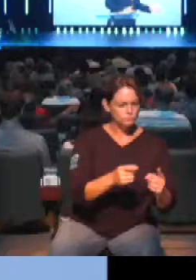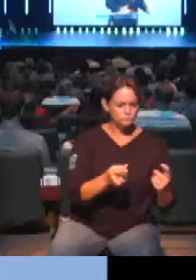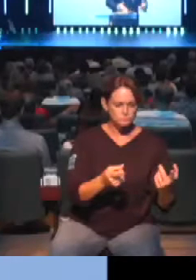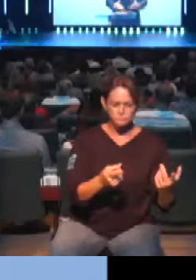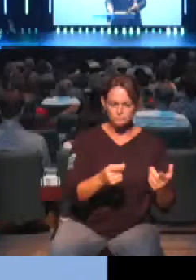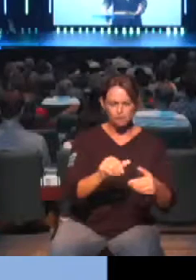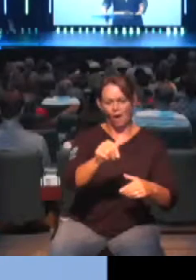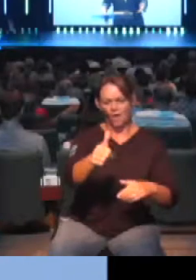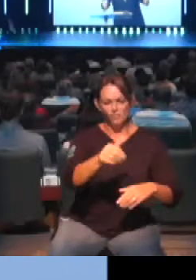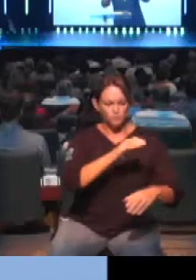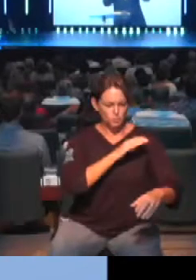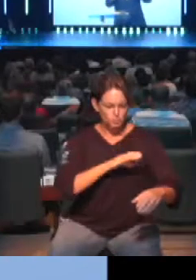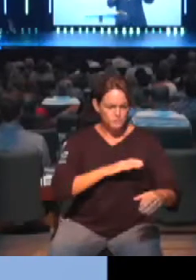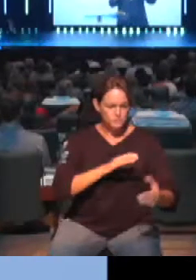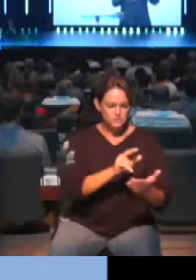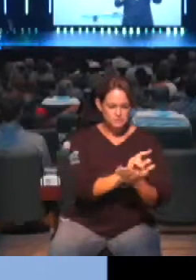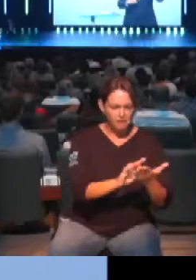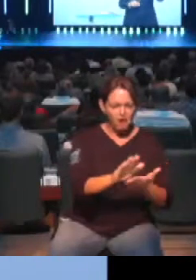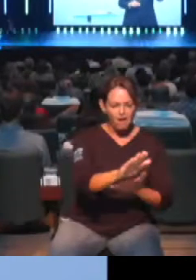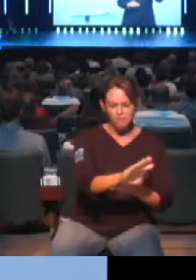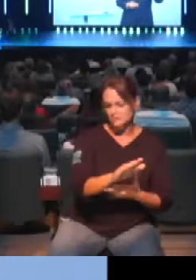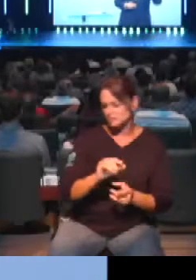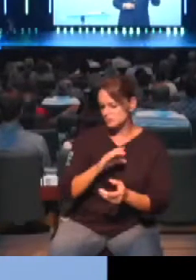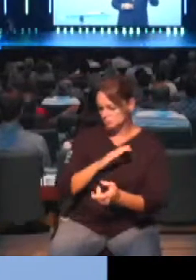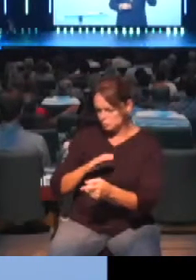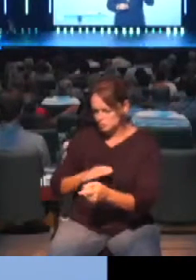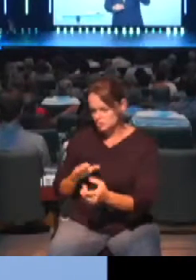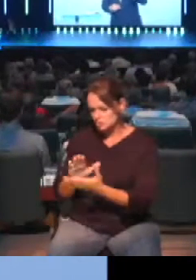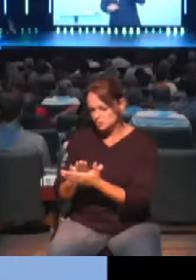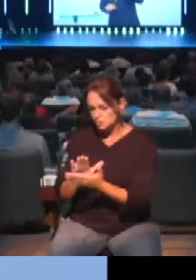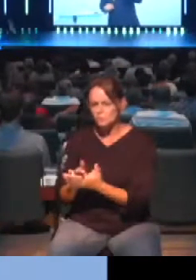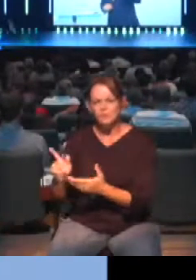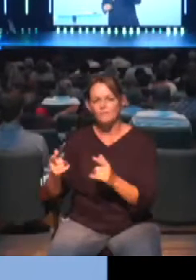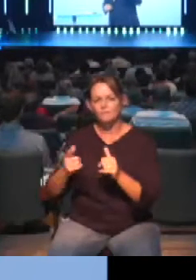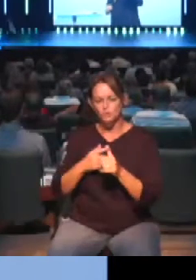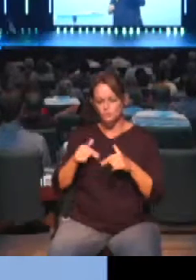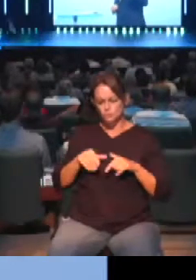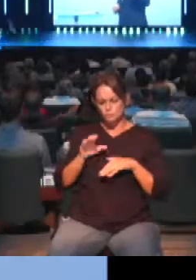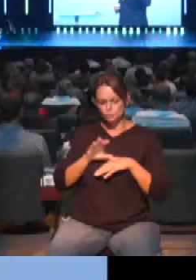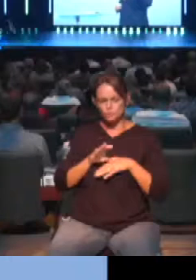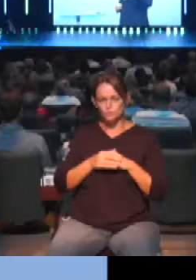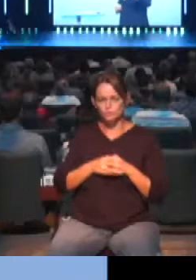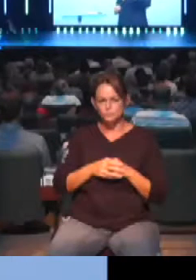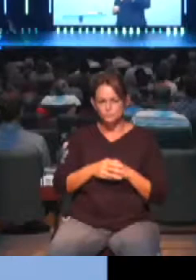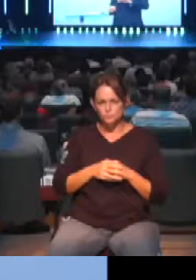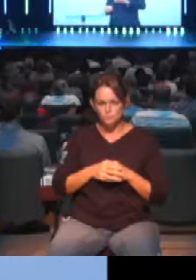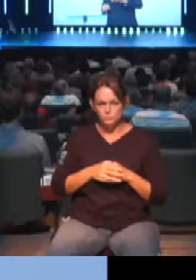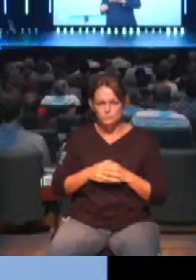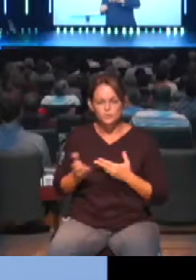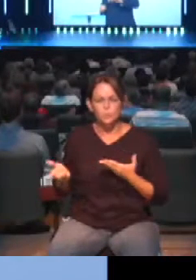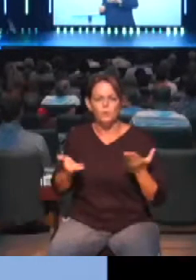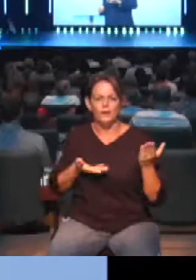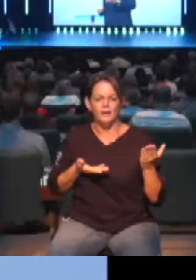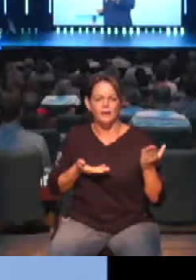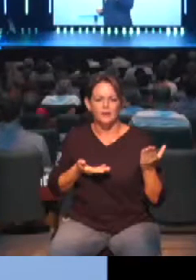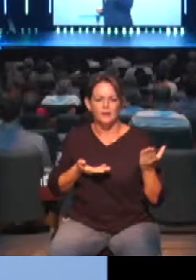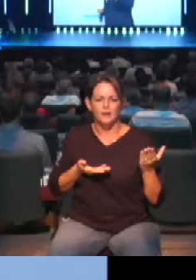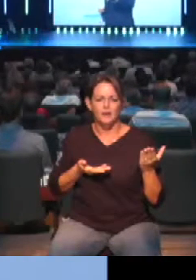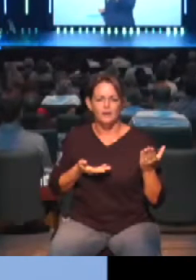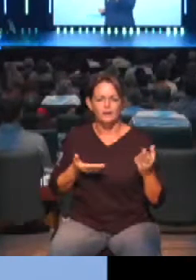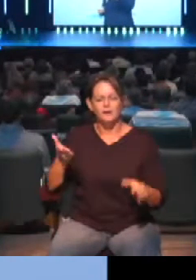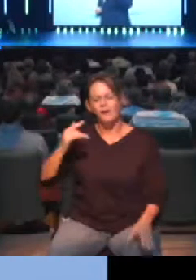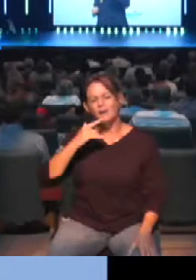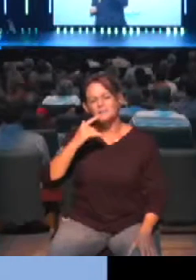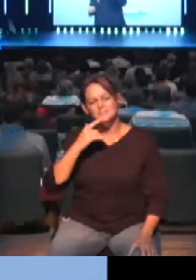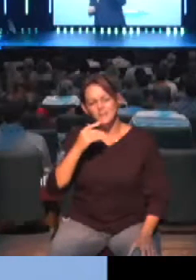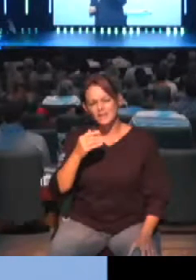house of God, and that's all through Scripture, and I'll show you more of that next weekend, okay? But I want you to notice the word bring, because when God talks